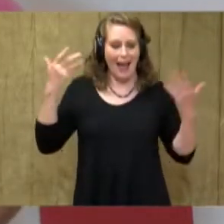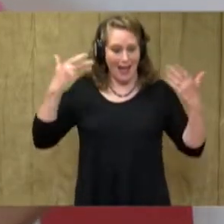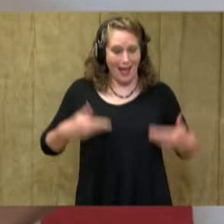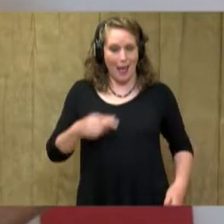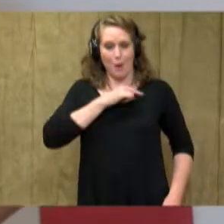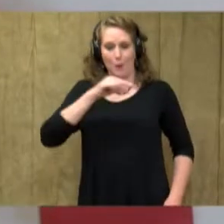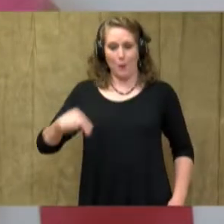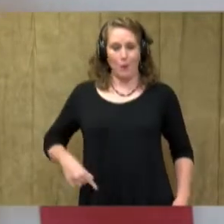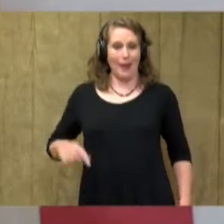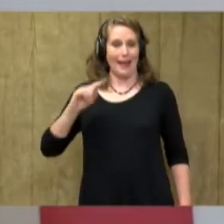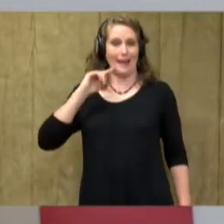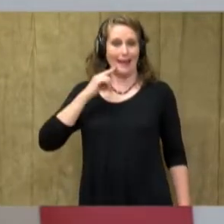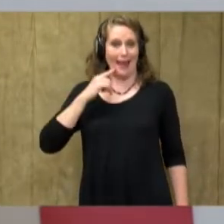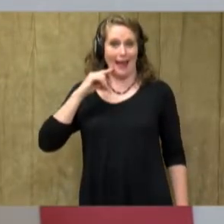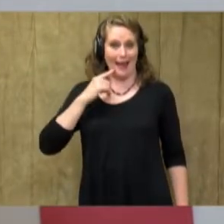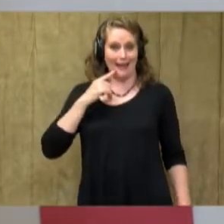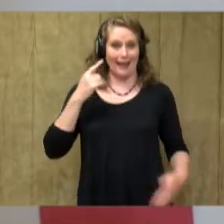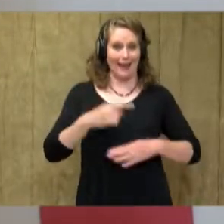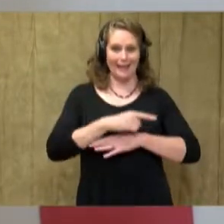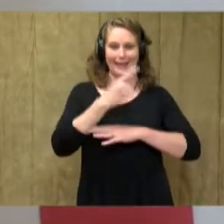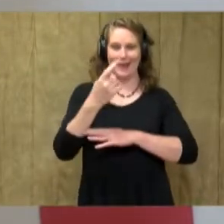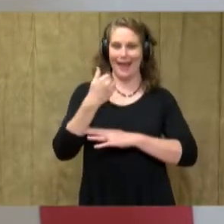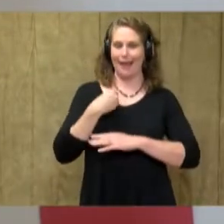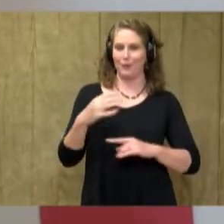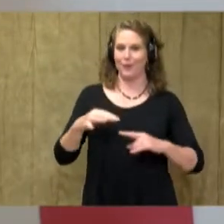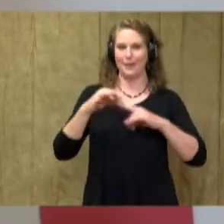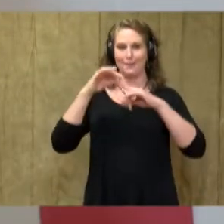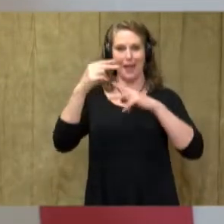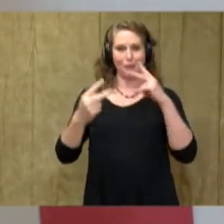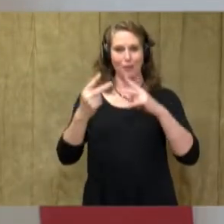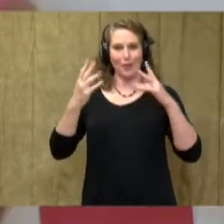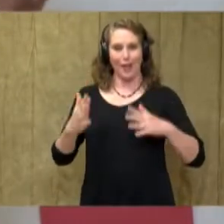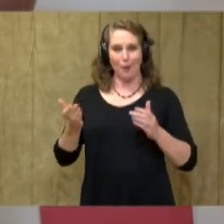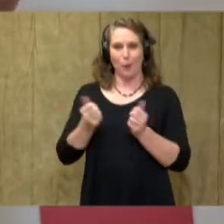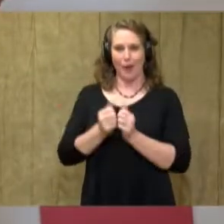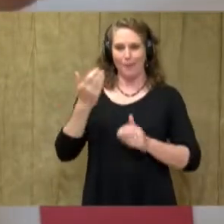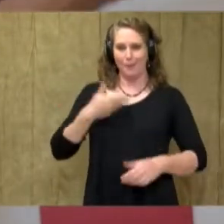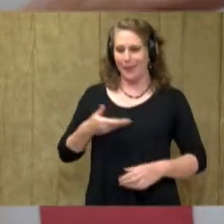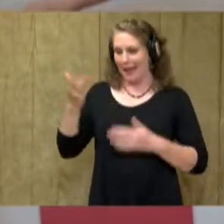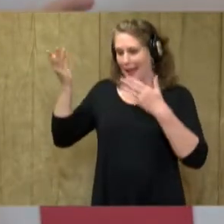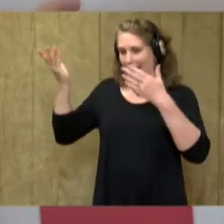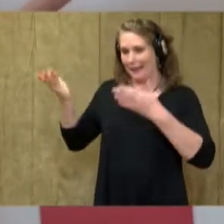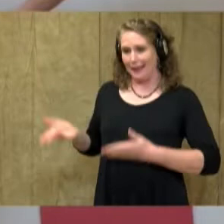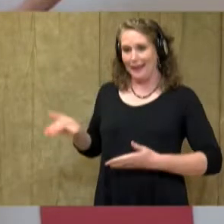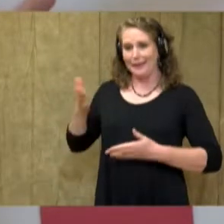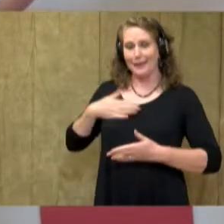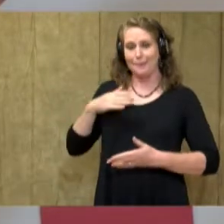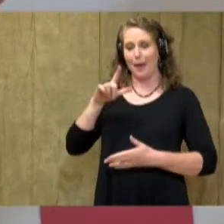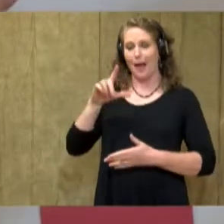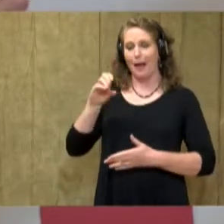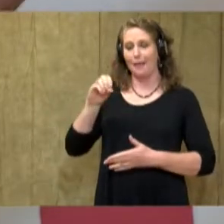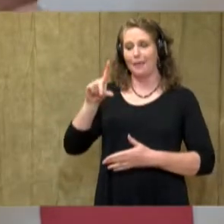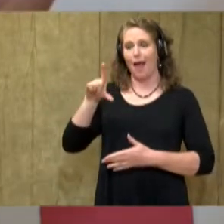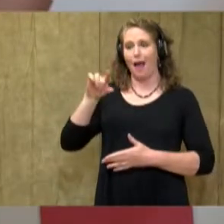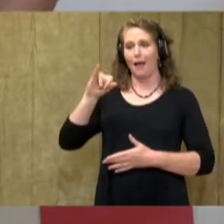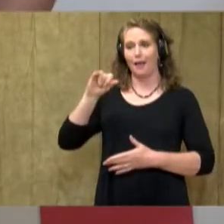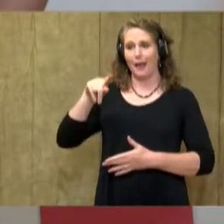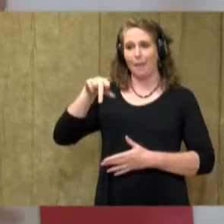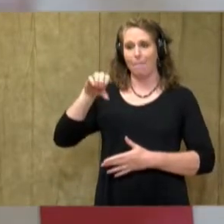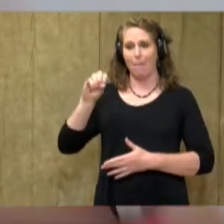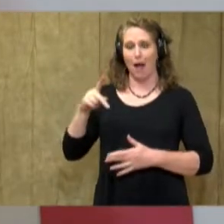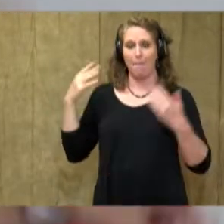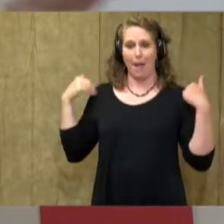Queen Candy, and today I have a very special guest with me. This is my lollipop fairy, and her